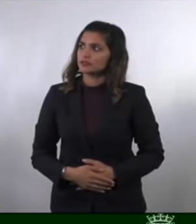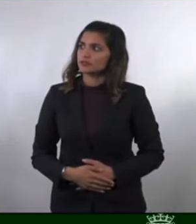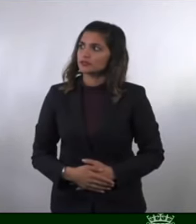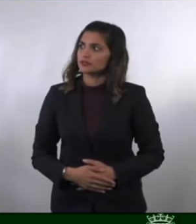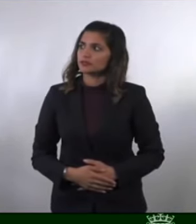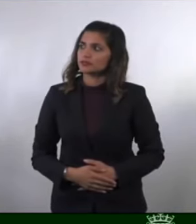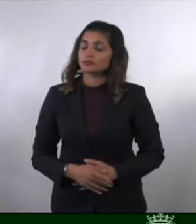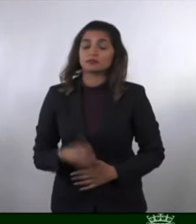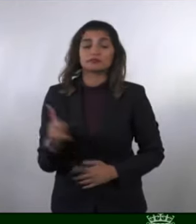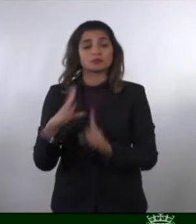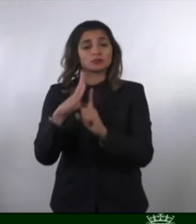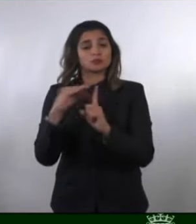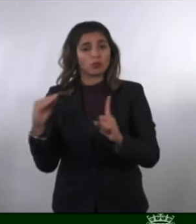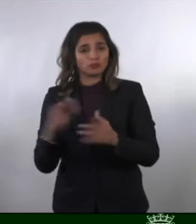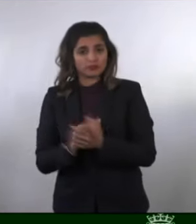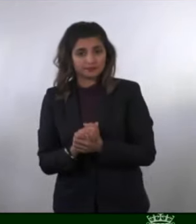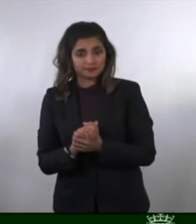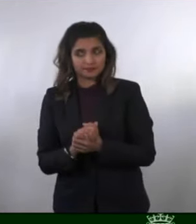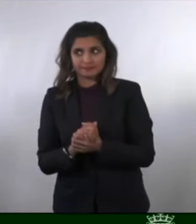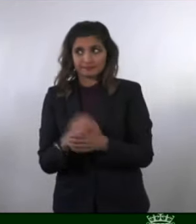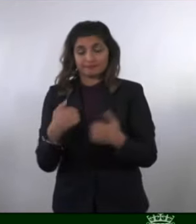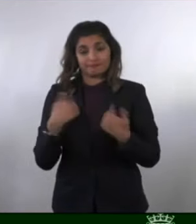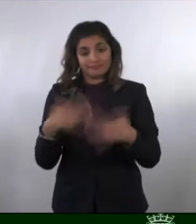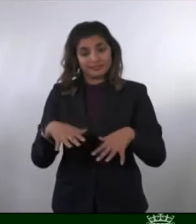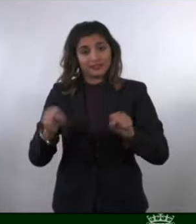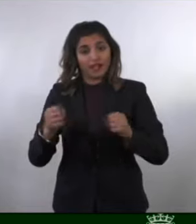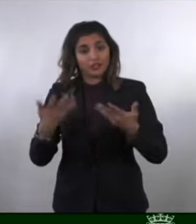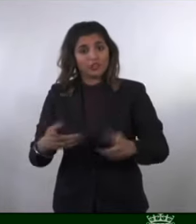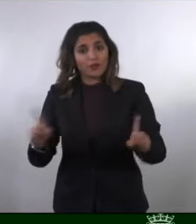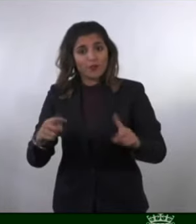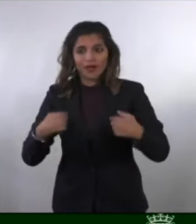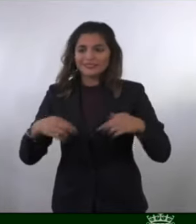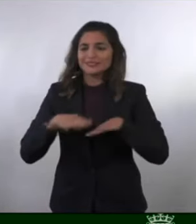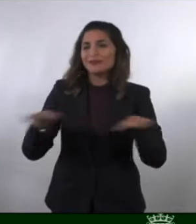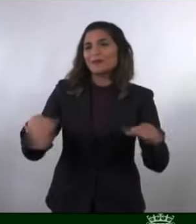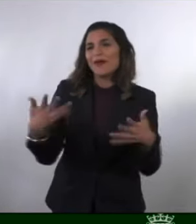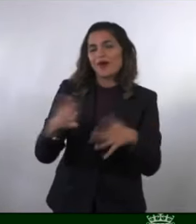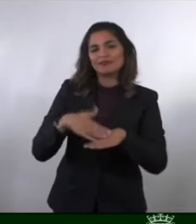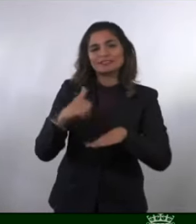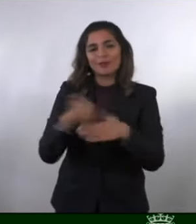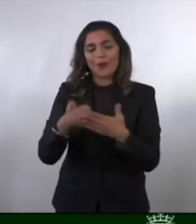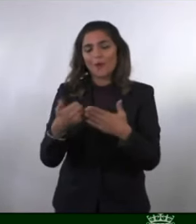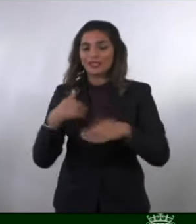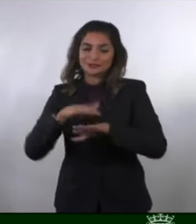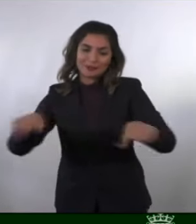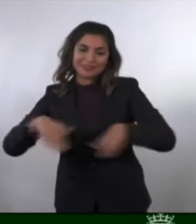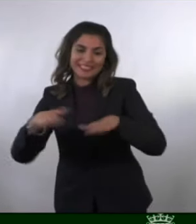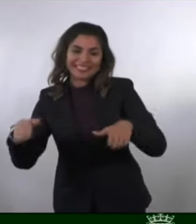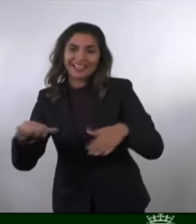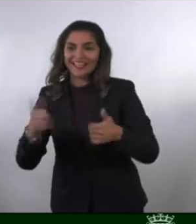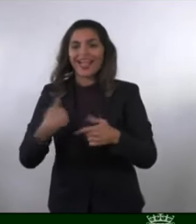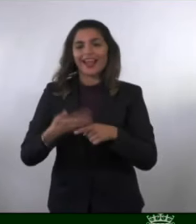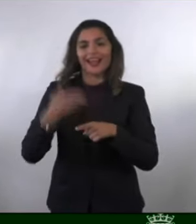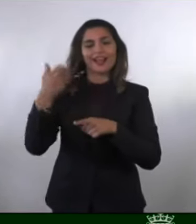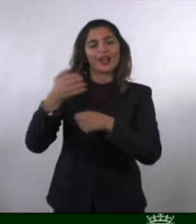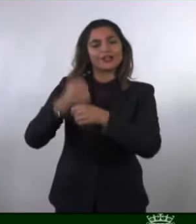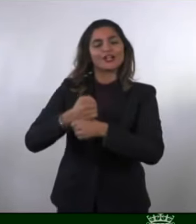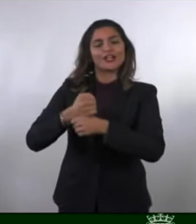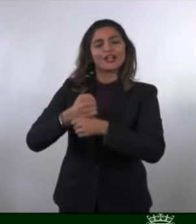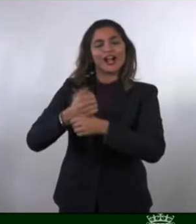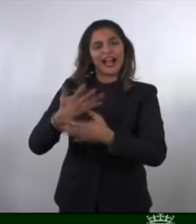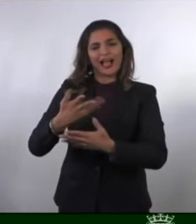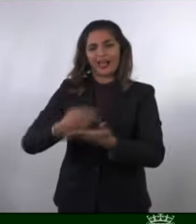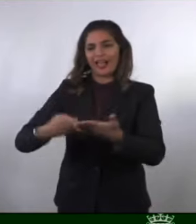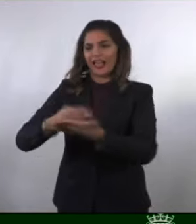I like to start my day by swimming the Serpentine and then going to Mass. And of course, he's now abolished both those things the last 4 weeks, and more important, abolished